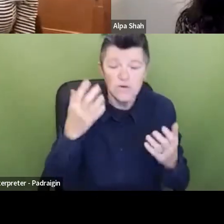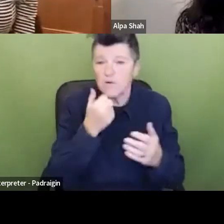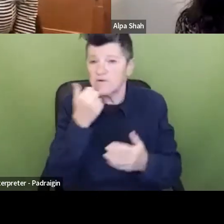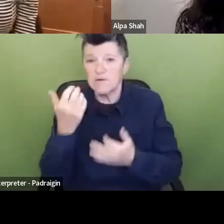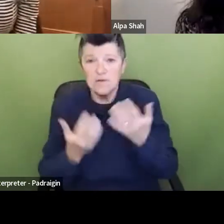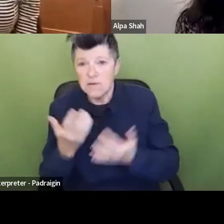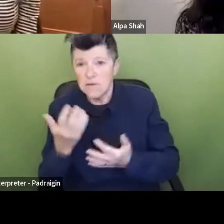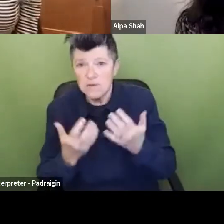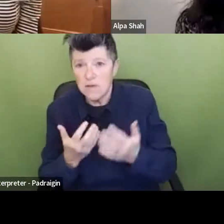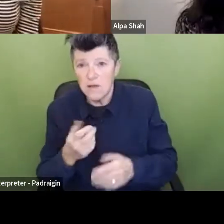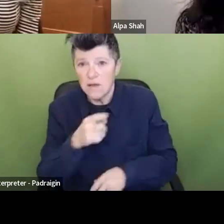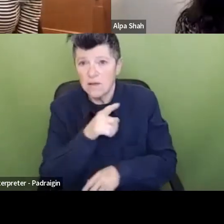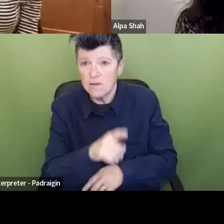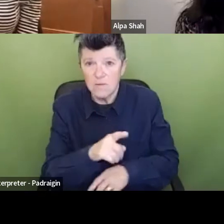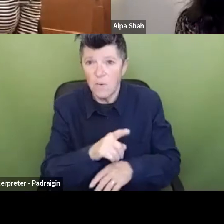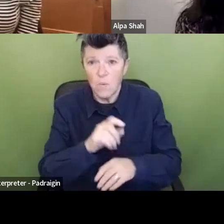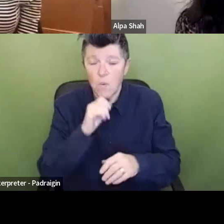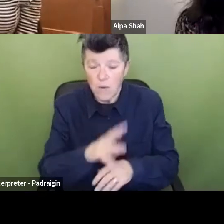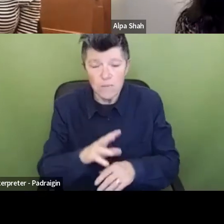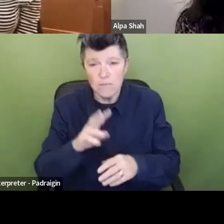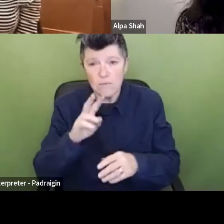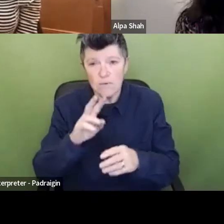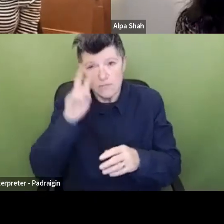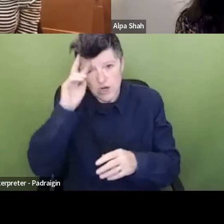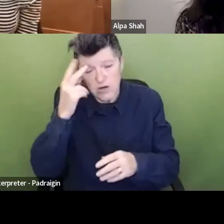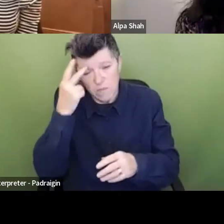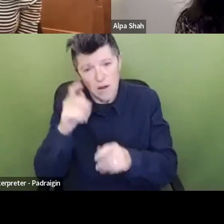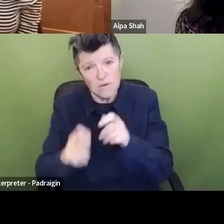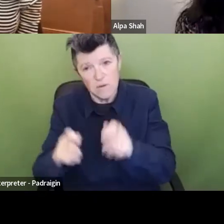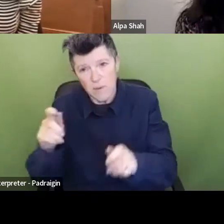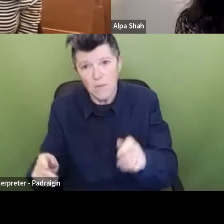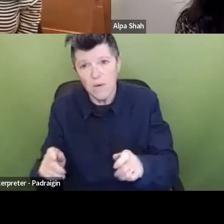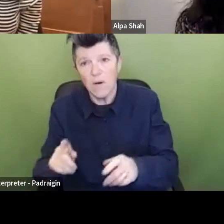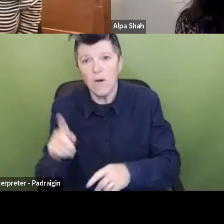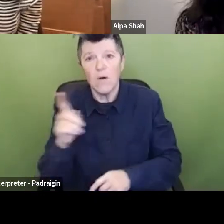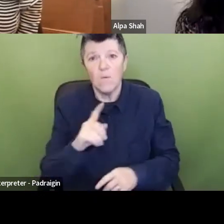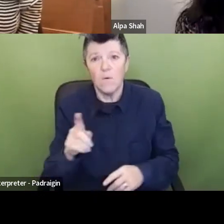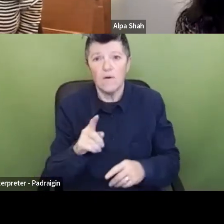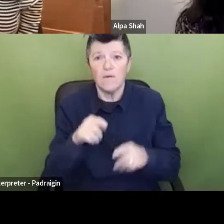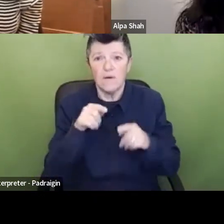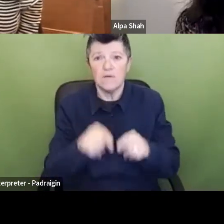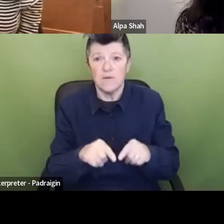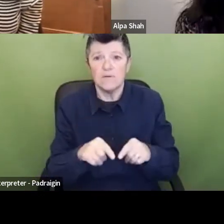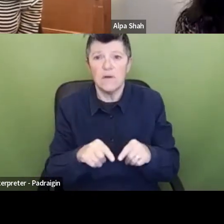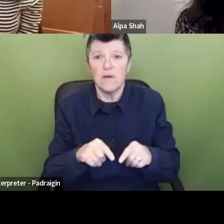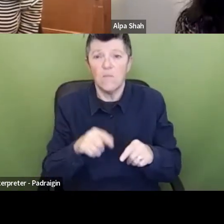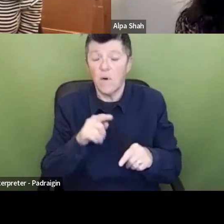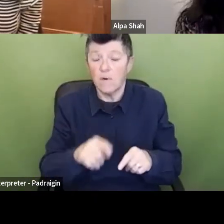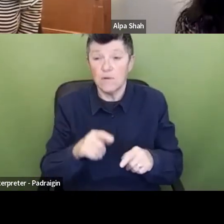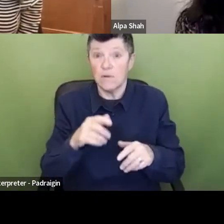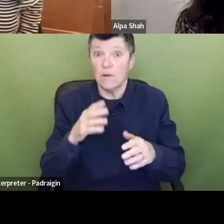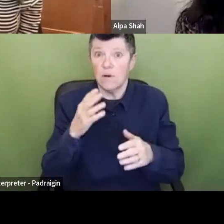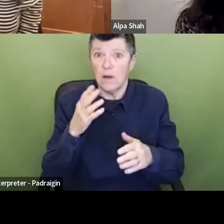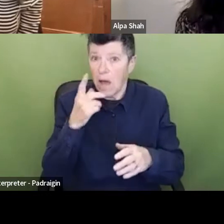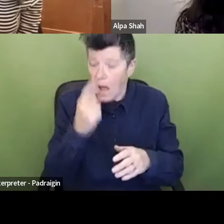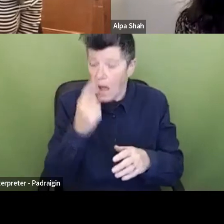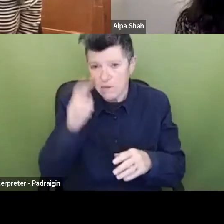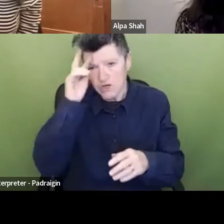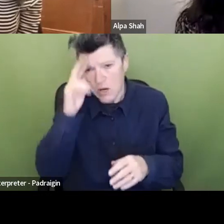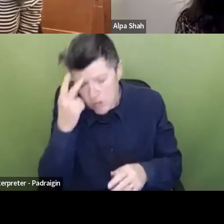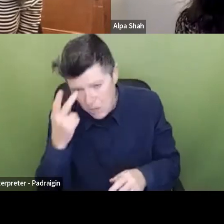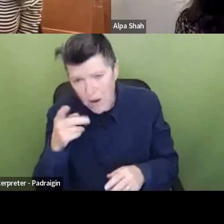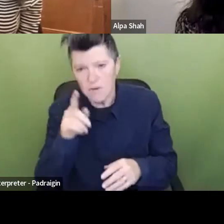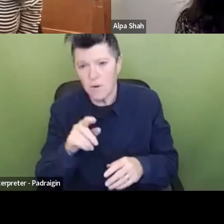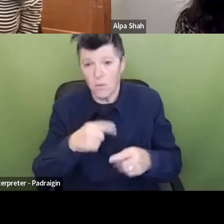to change their minds. And I think what does, and what we are very good at, is stories and narratives and proper, not